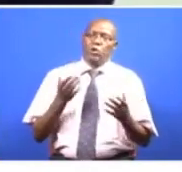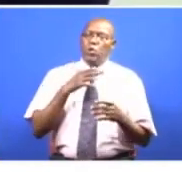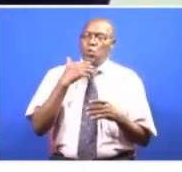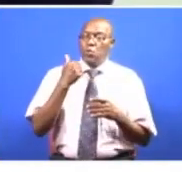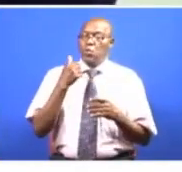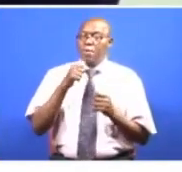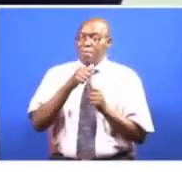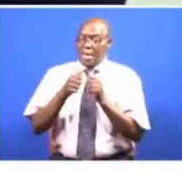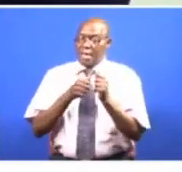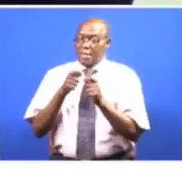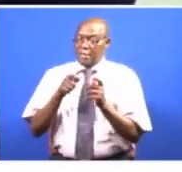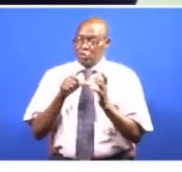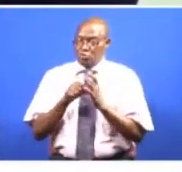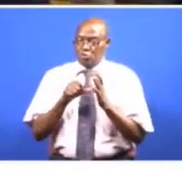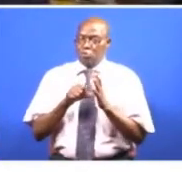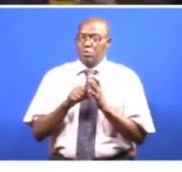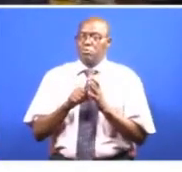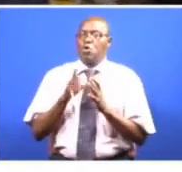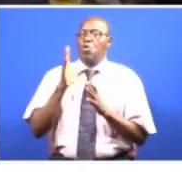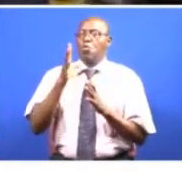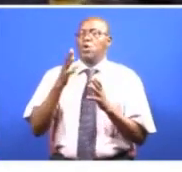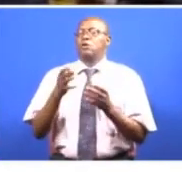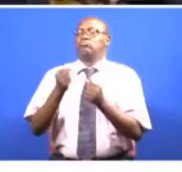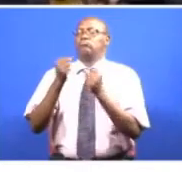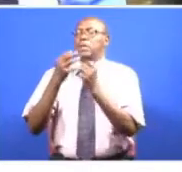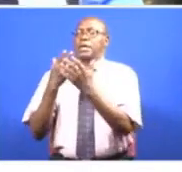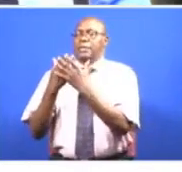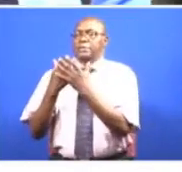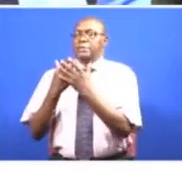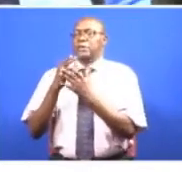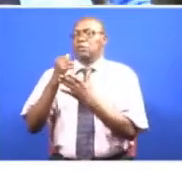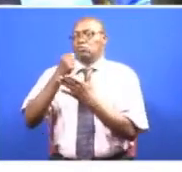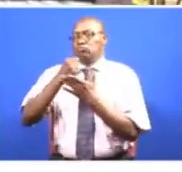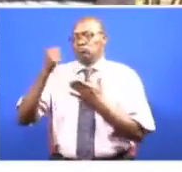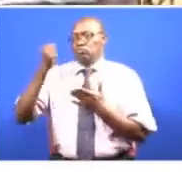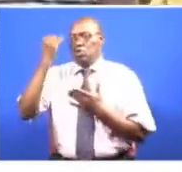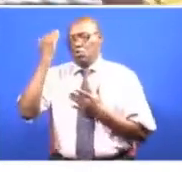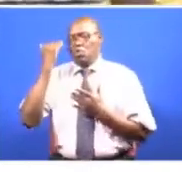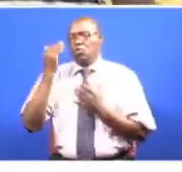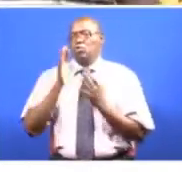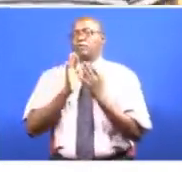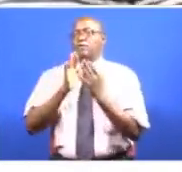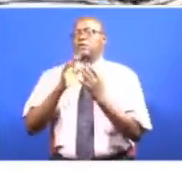racket, they will be arrested and taken to court to face the law.